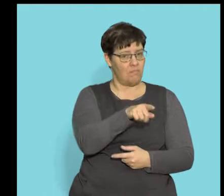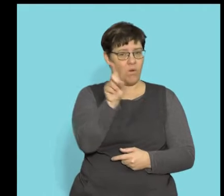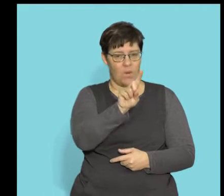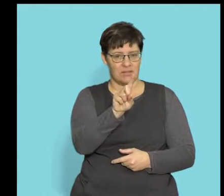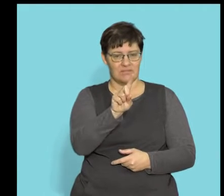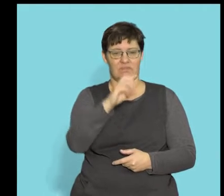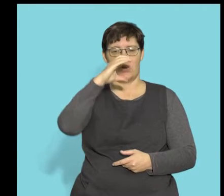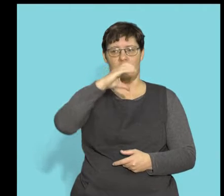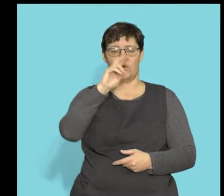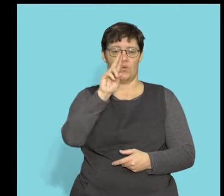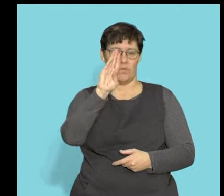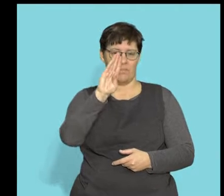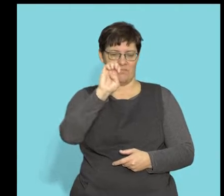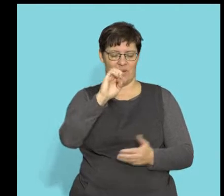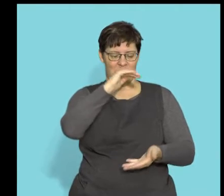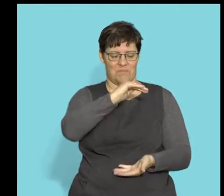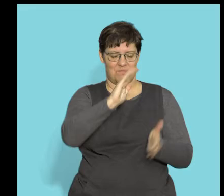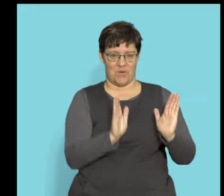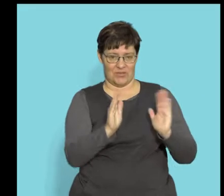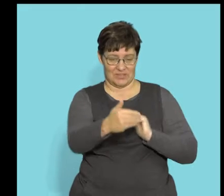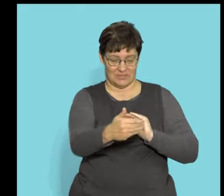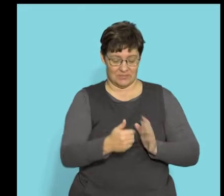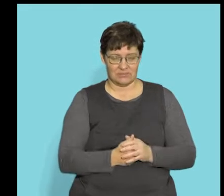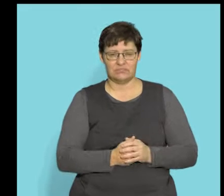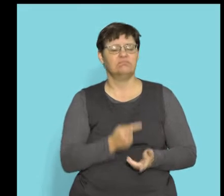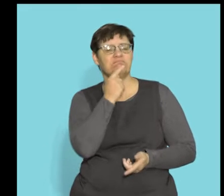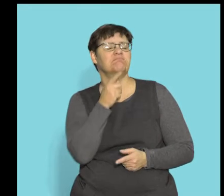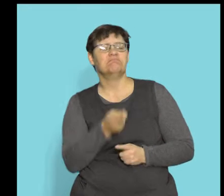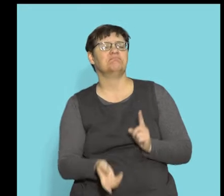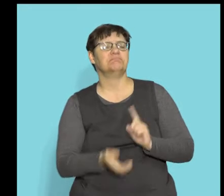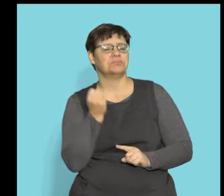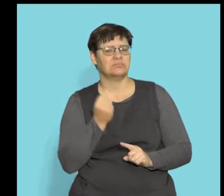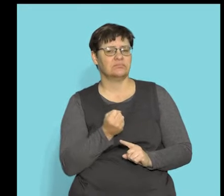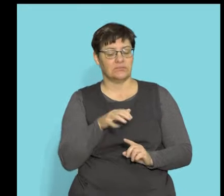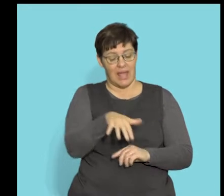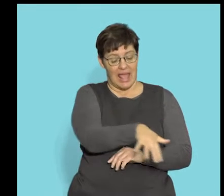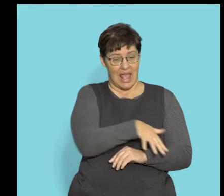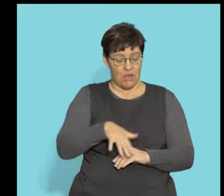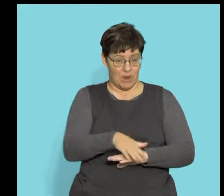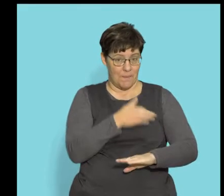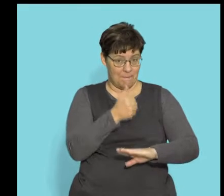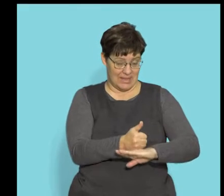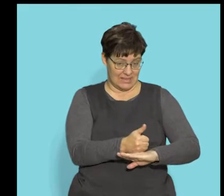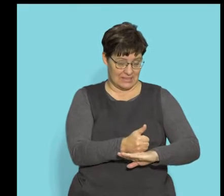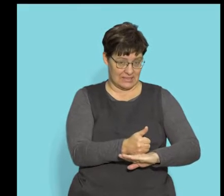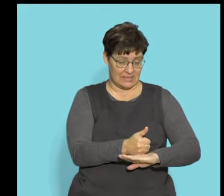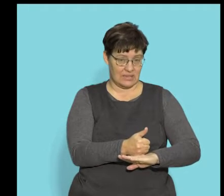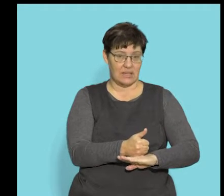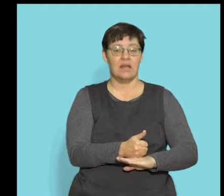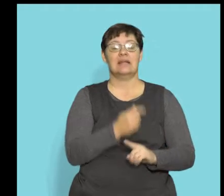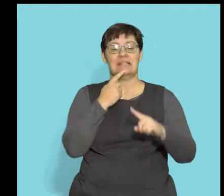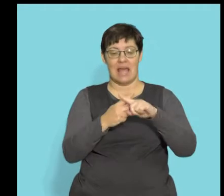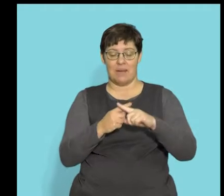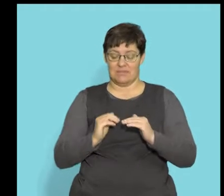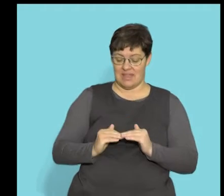cube. So the volume of a cube can be found by multiplying the area of the base by the height of the